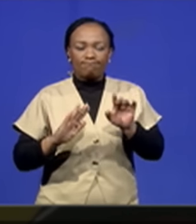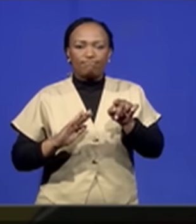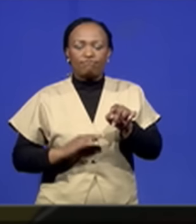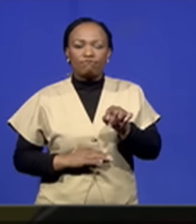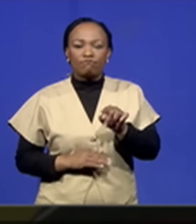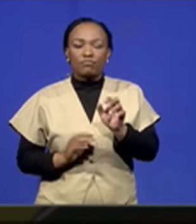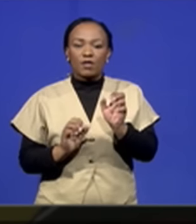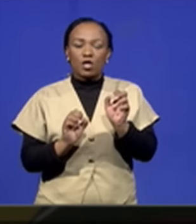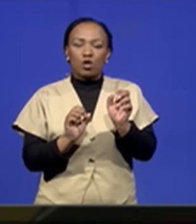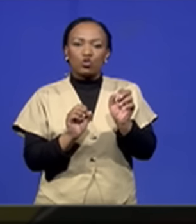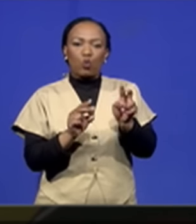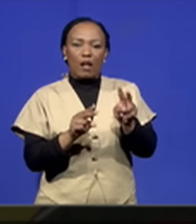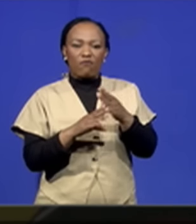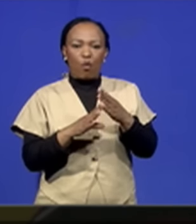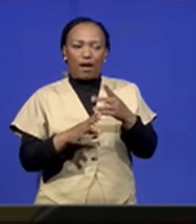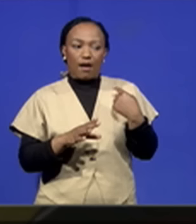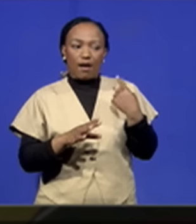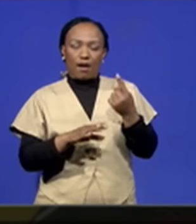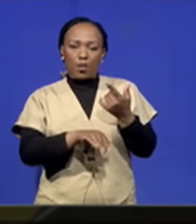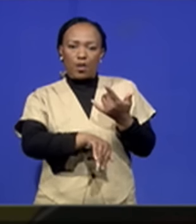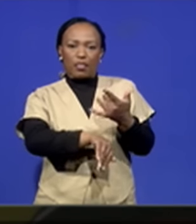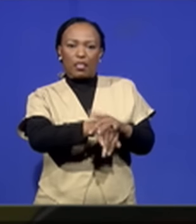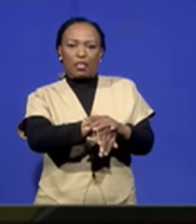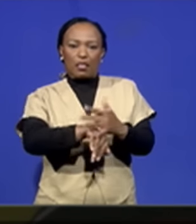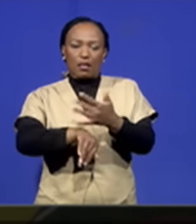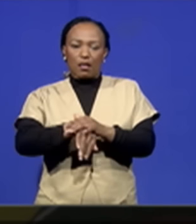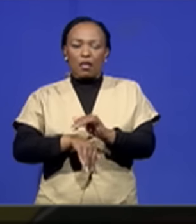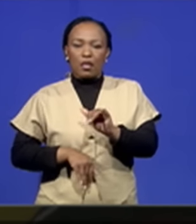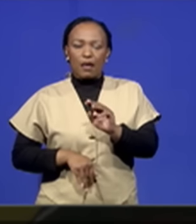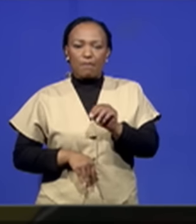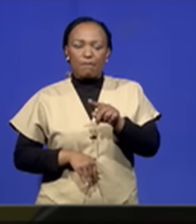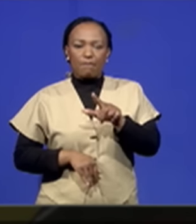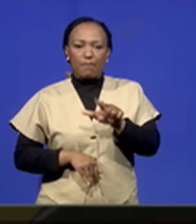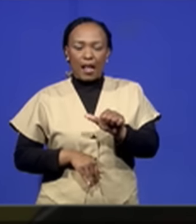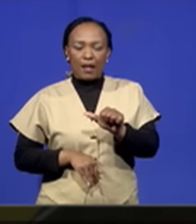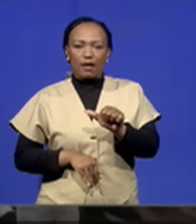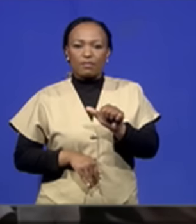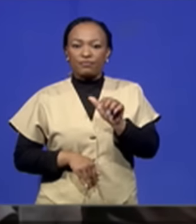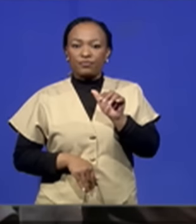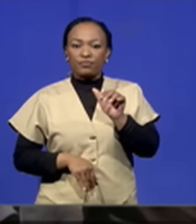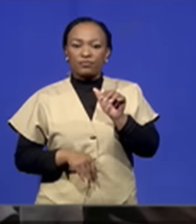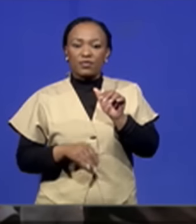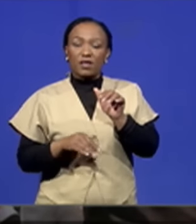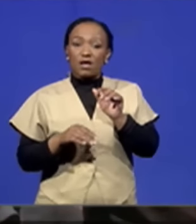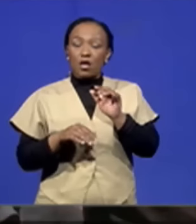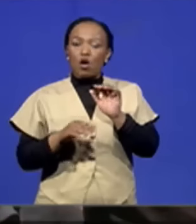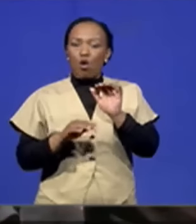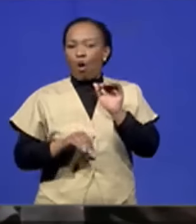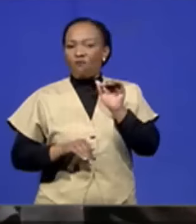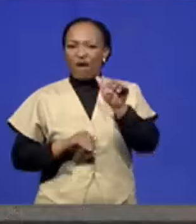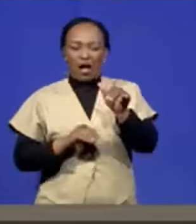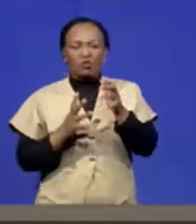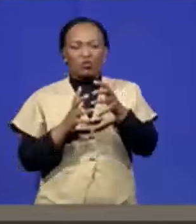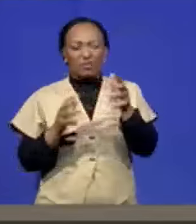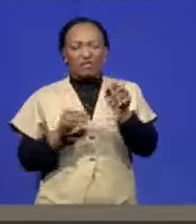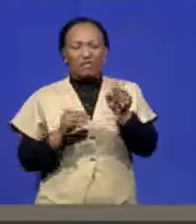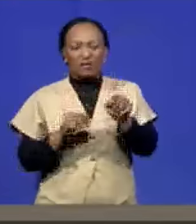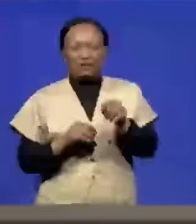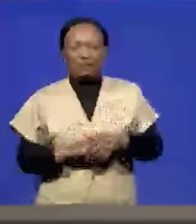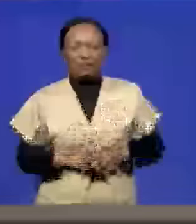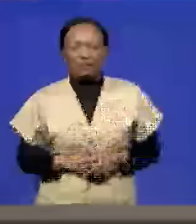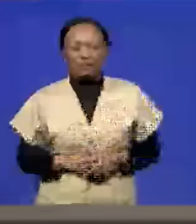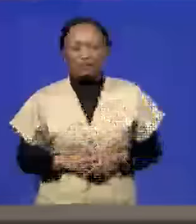lost 12 employees to date, and Impala has contributed to over a third of those accidents. Fala